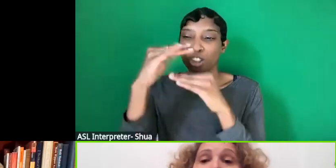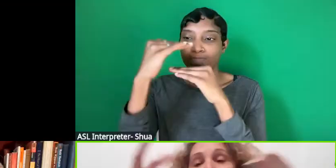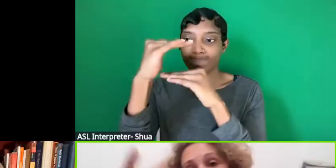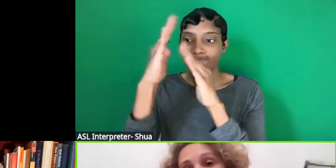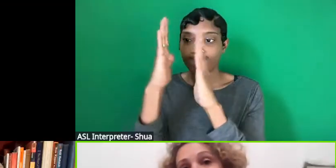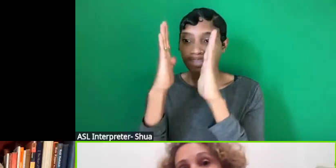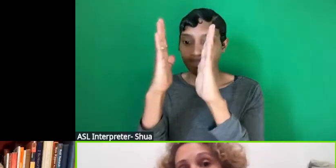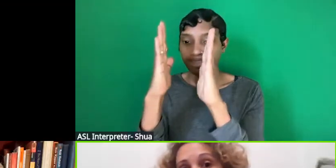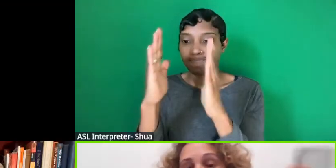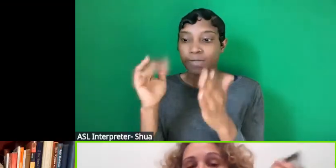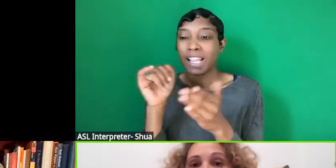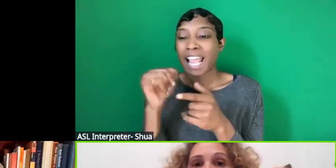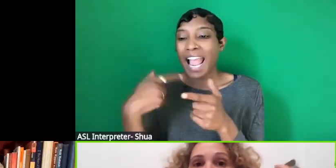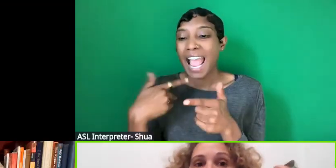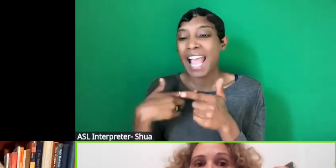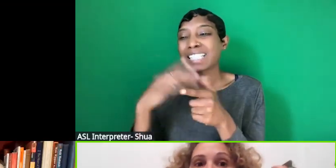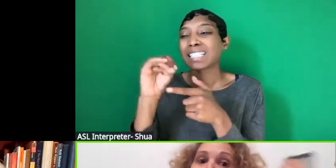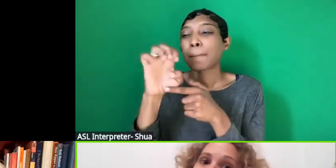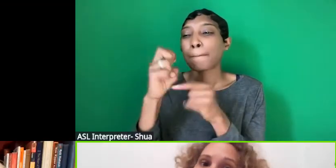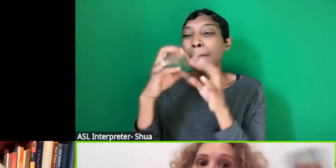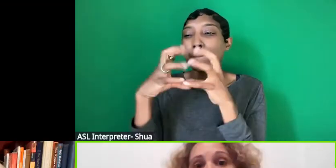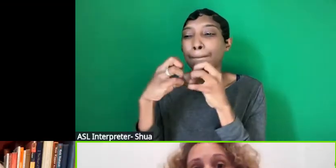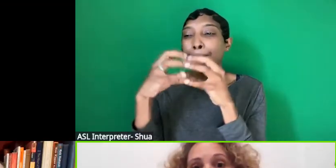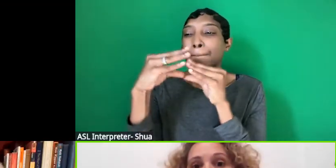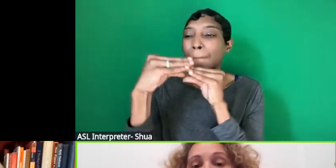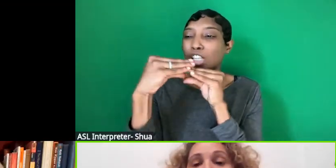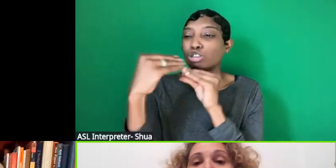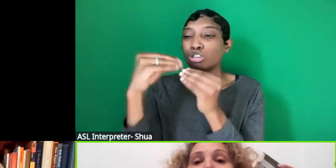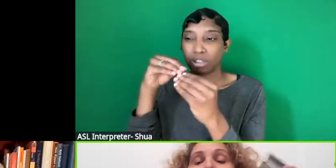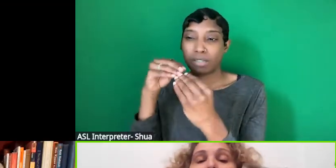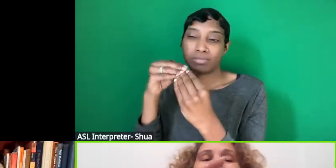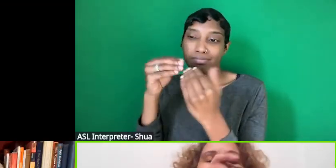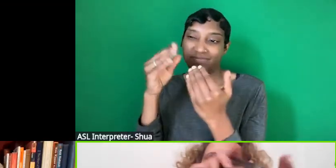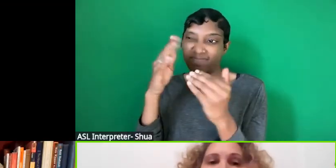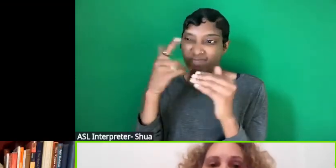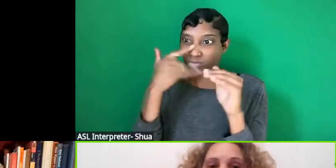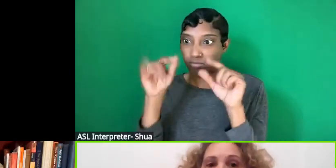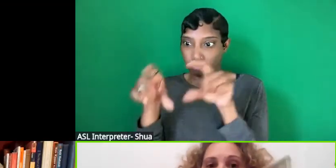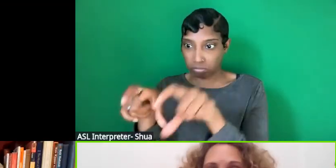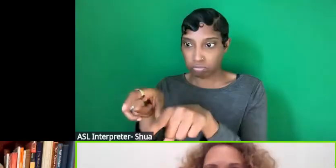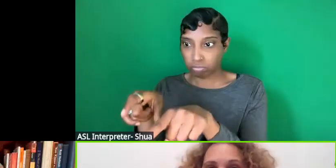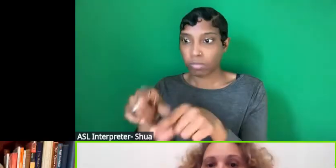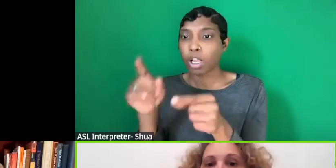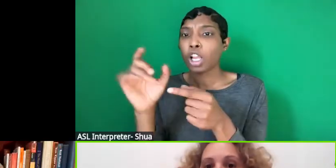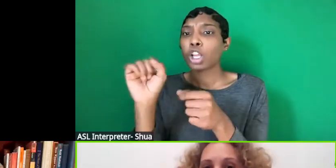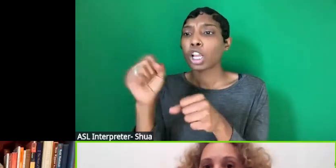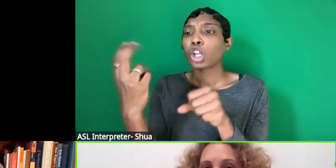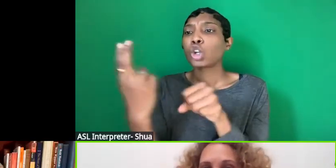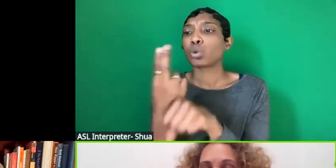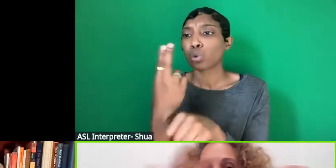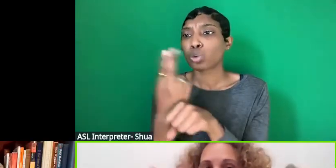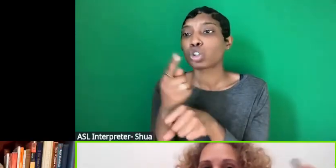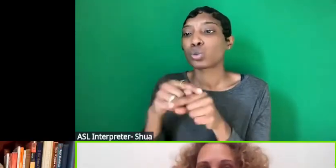it. And traditionally, this is made out of wire or nylon. And it's kind of used to scoop the